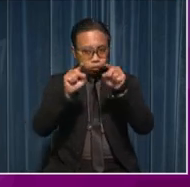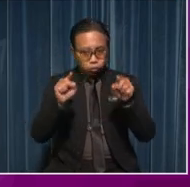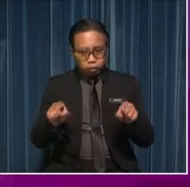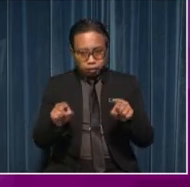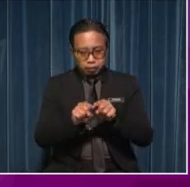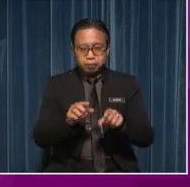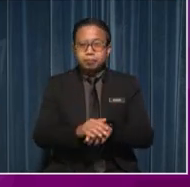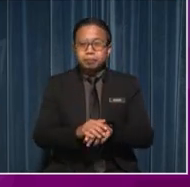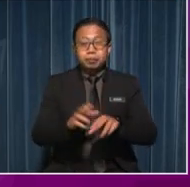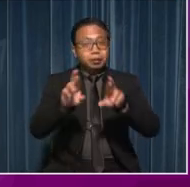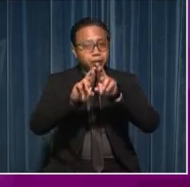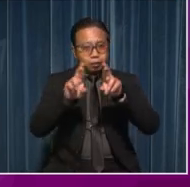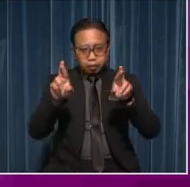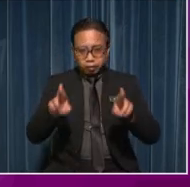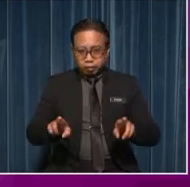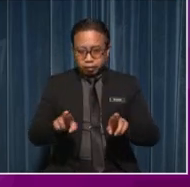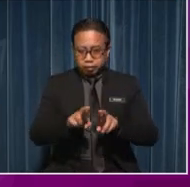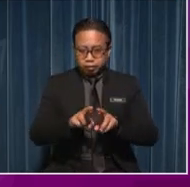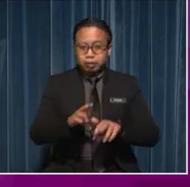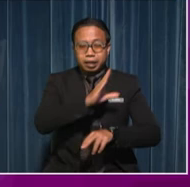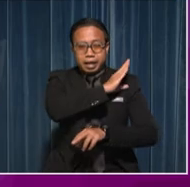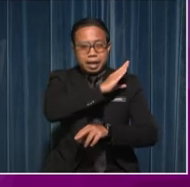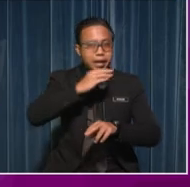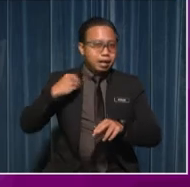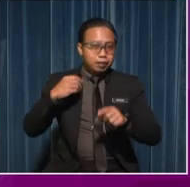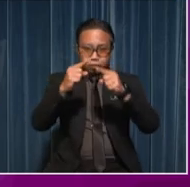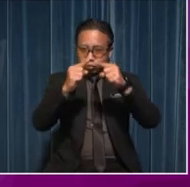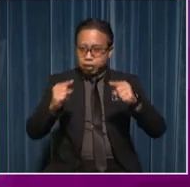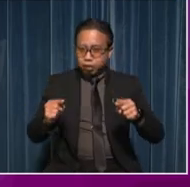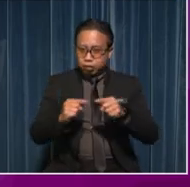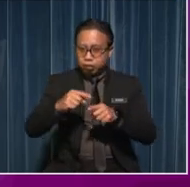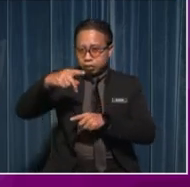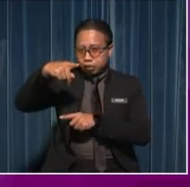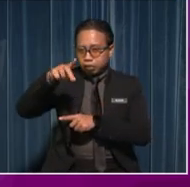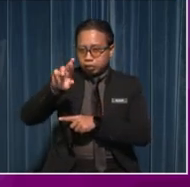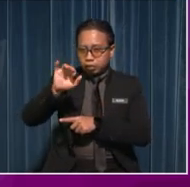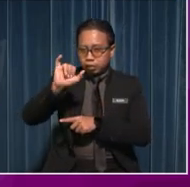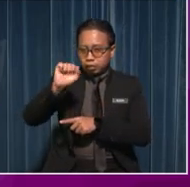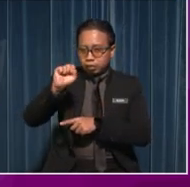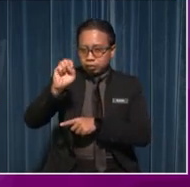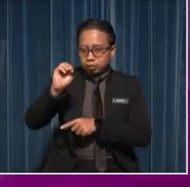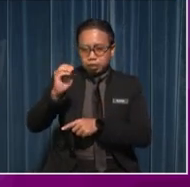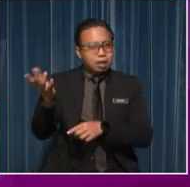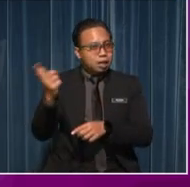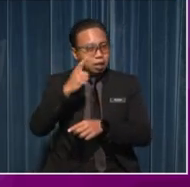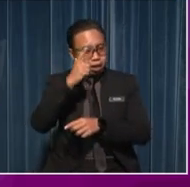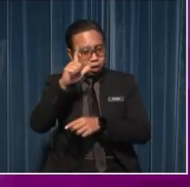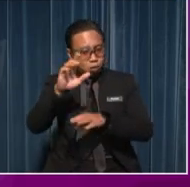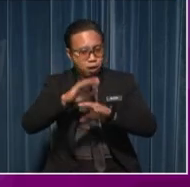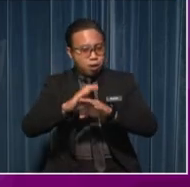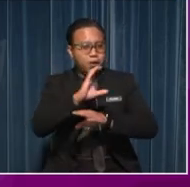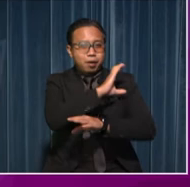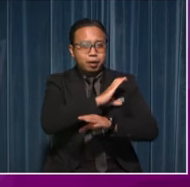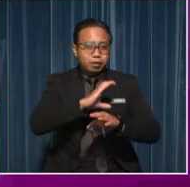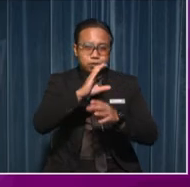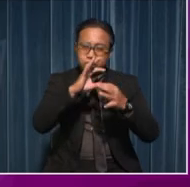prisms, rectangular prisms, and triangular prisms. Let's look at the characteristic